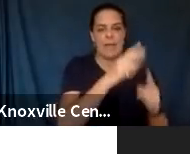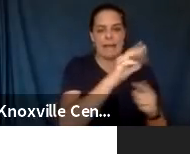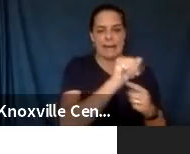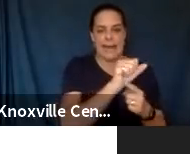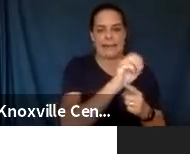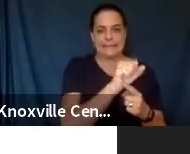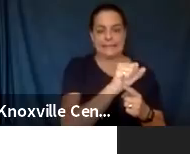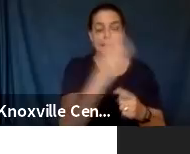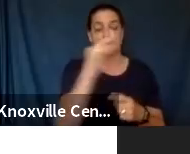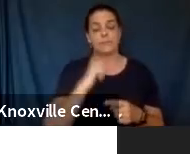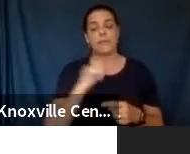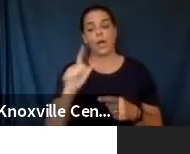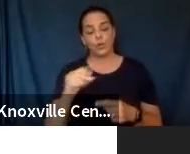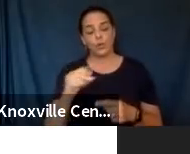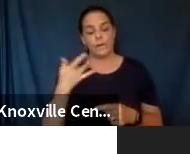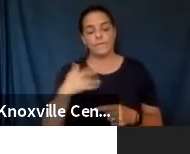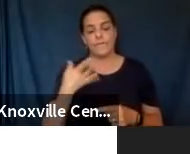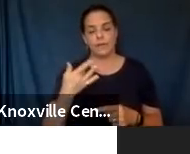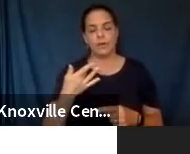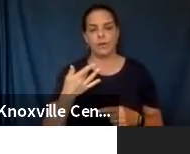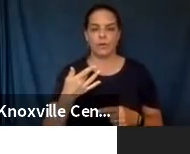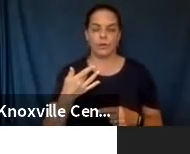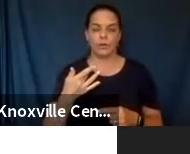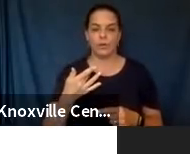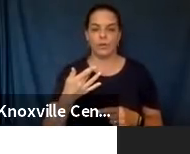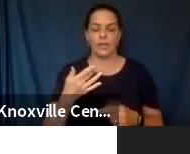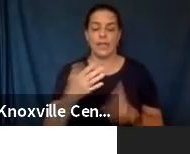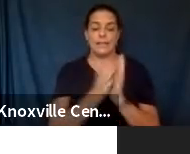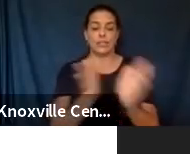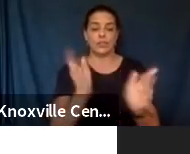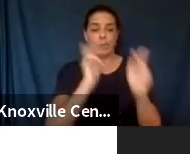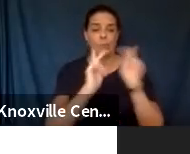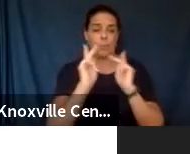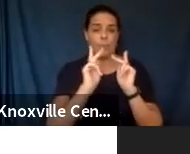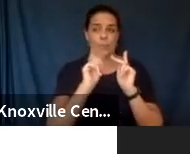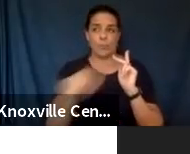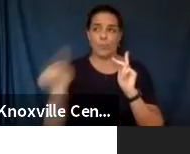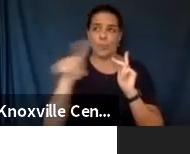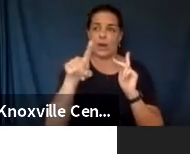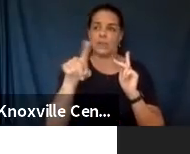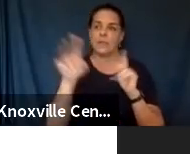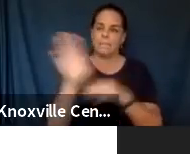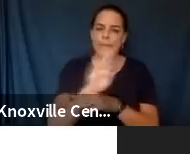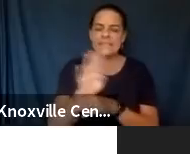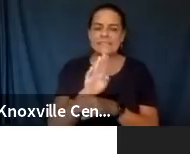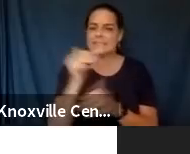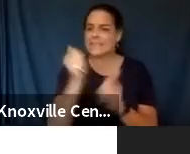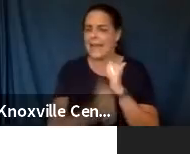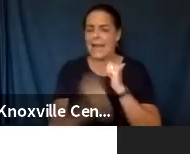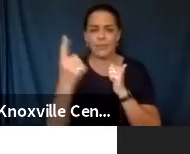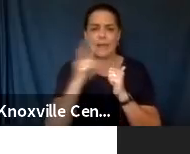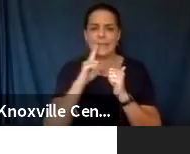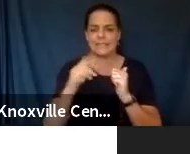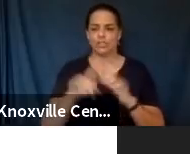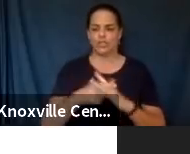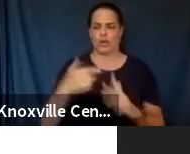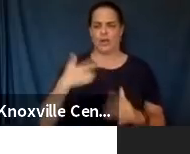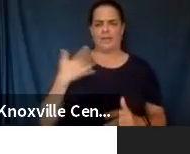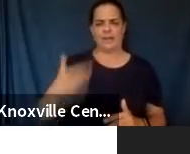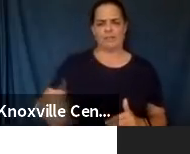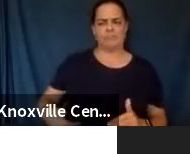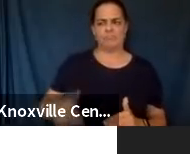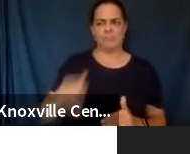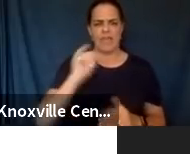think that the general public is starting to, businesses, everybody is getting a sense of what that